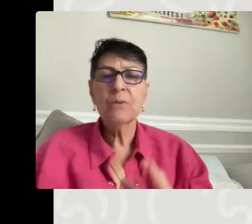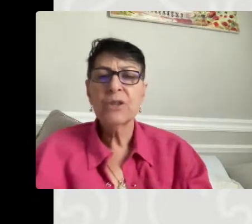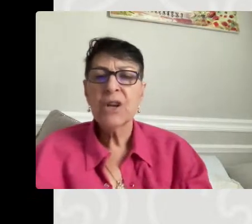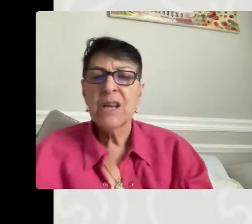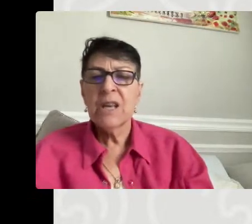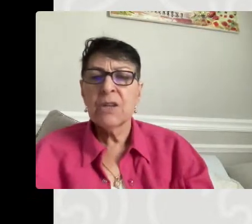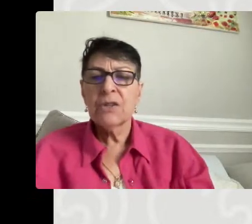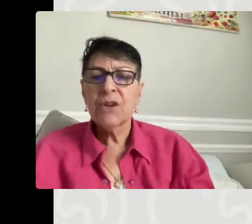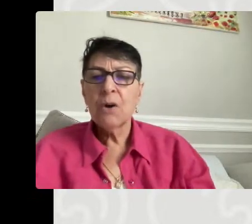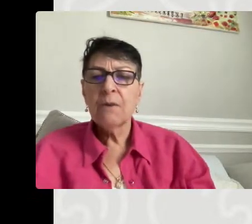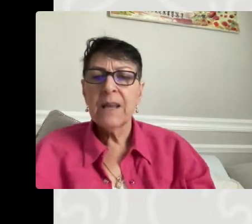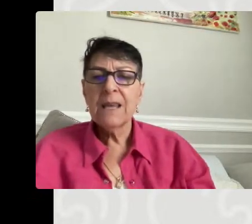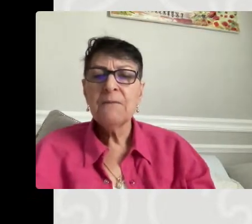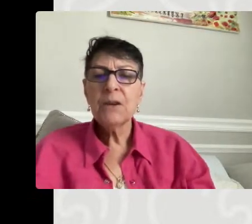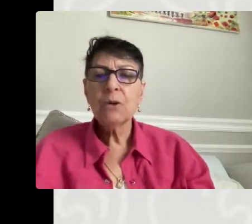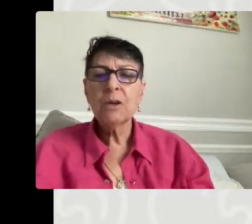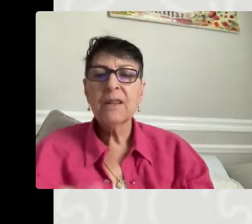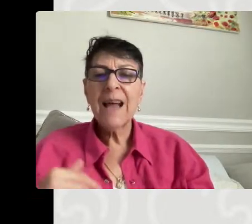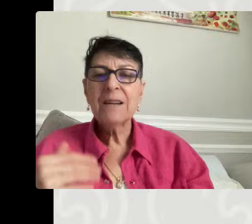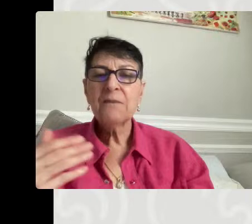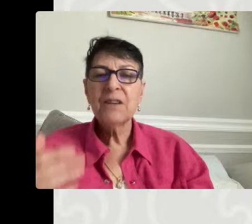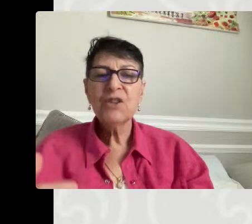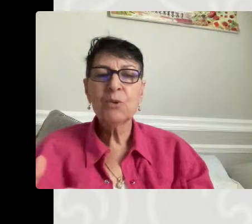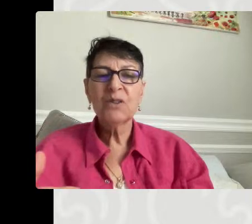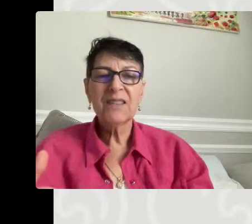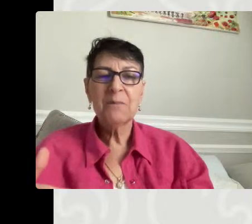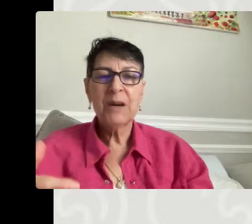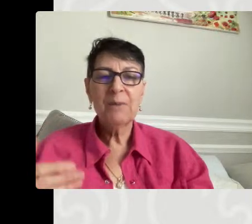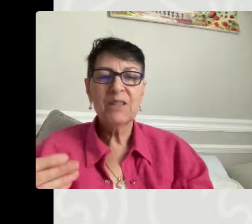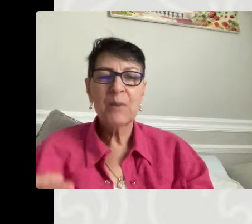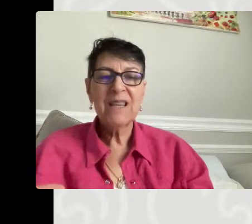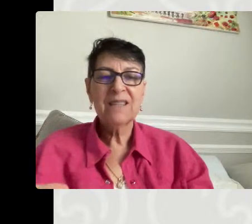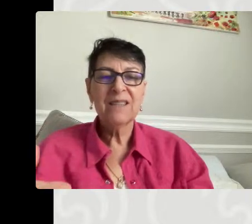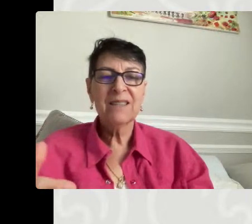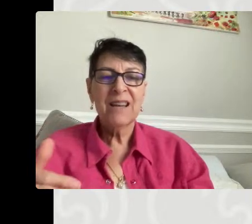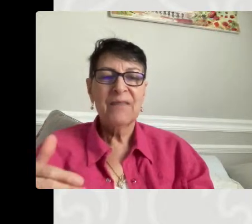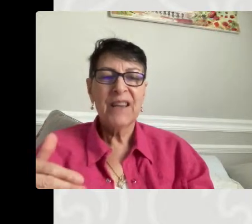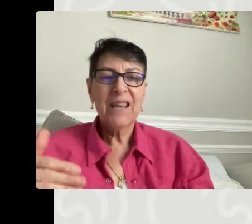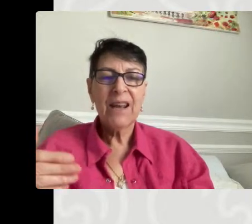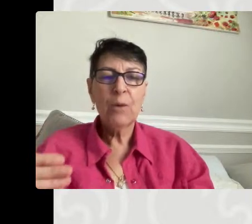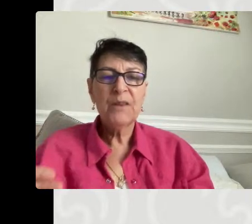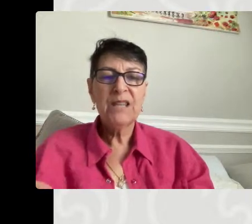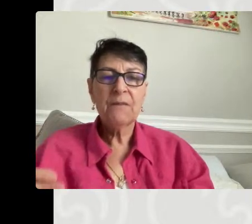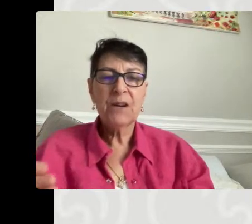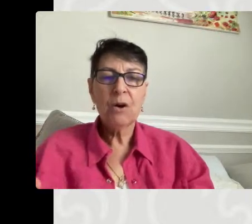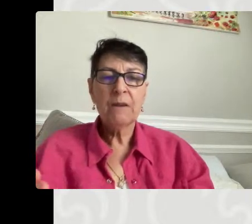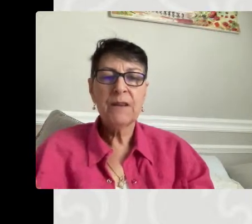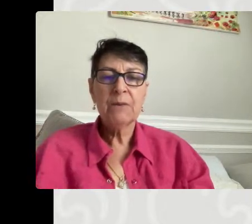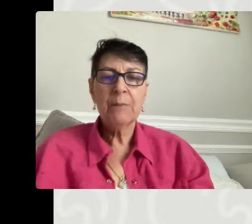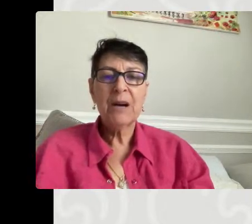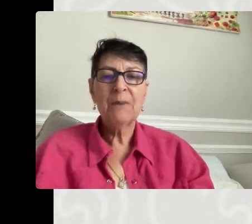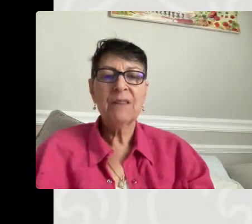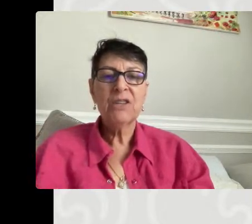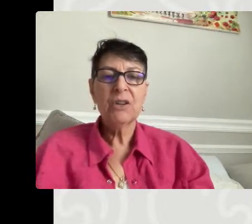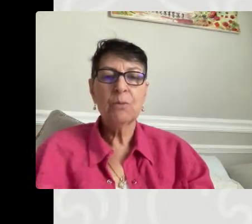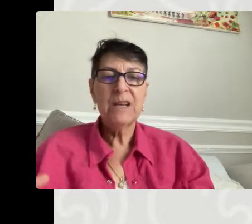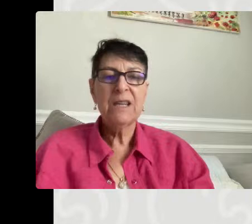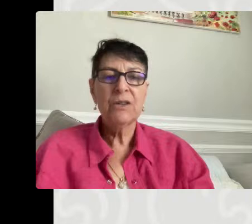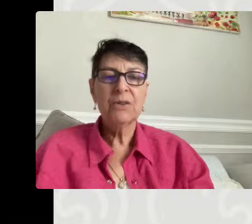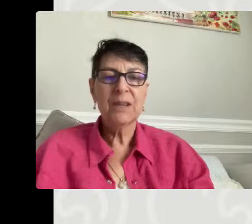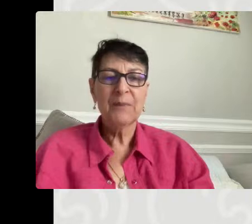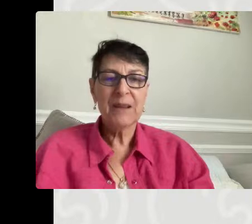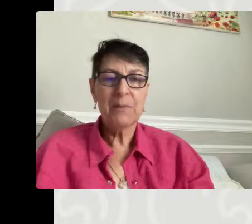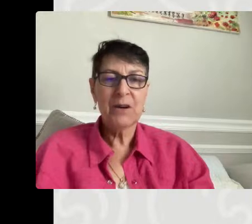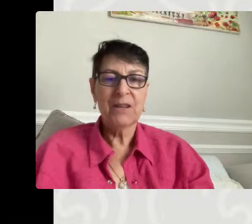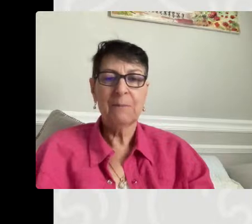sign language. So if there are a lack of visuals in public spaces, that can help the deaf and hard of hearing population. We